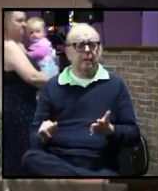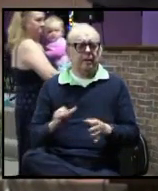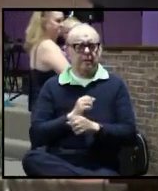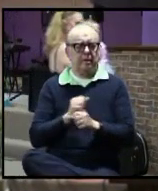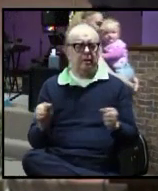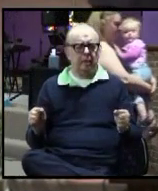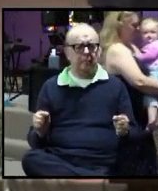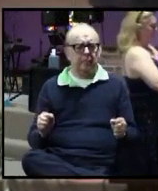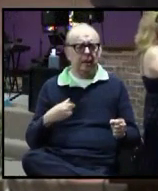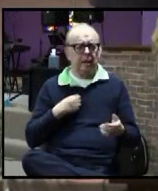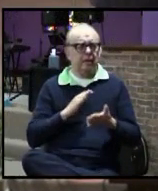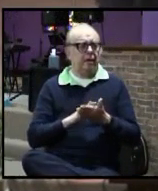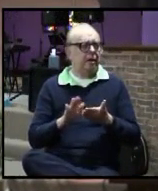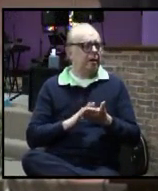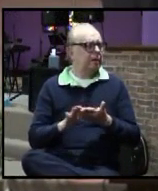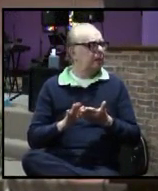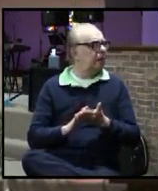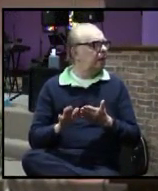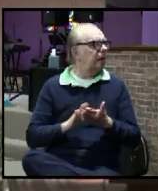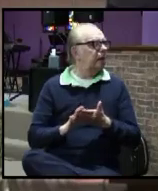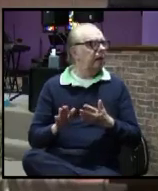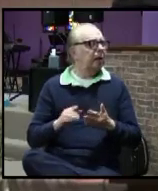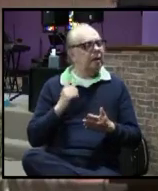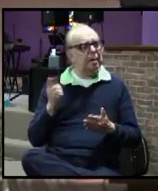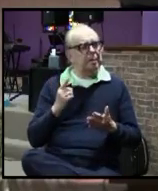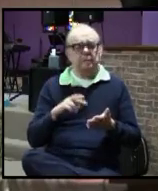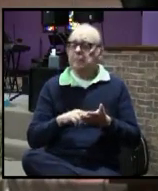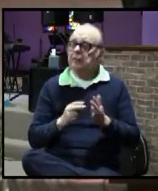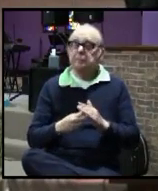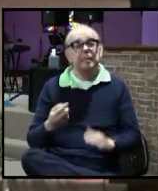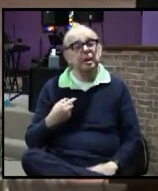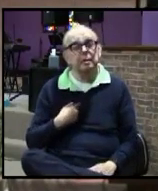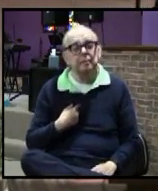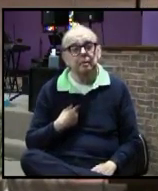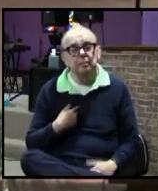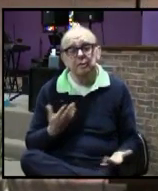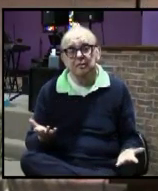That I can be saved, that I can be forgiven, that I can be transferred? Do you really think he means me?